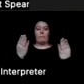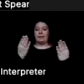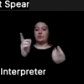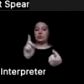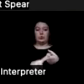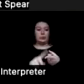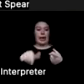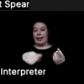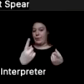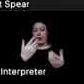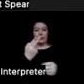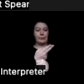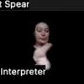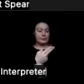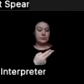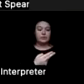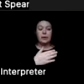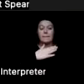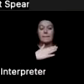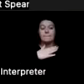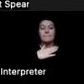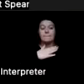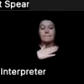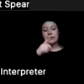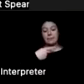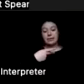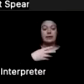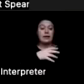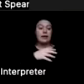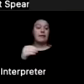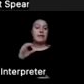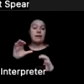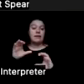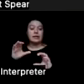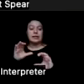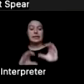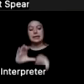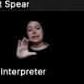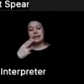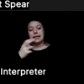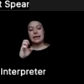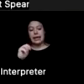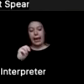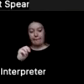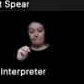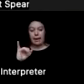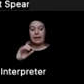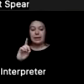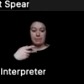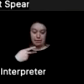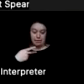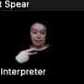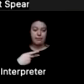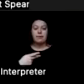IDP are two that are relevant to our group here. There are undergraduate versions.